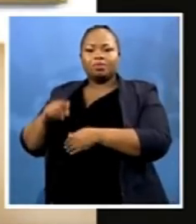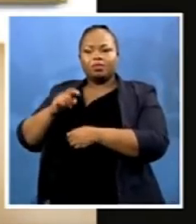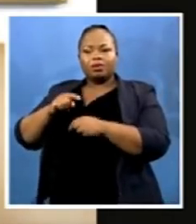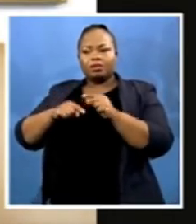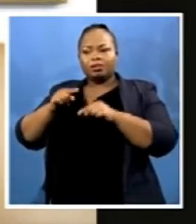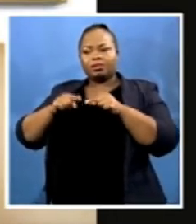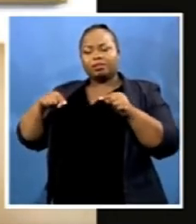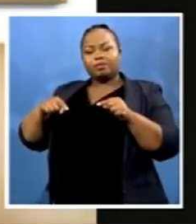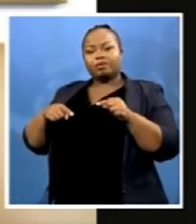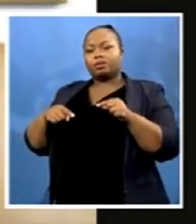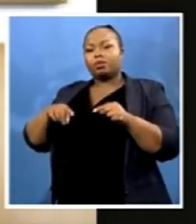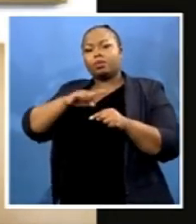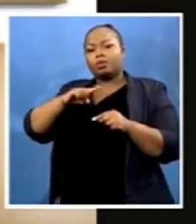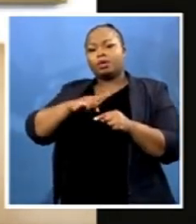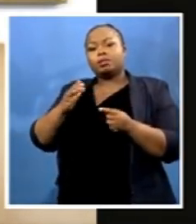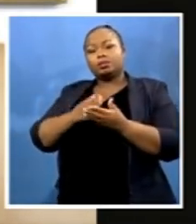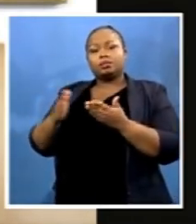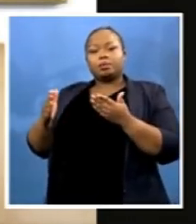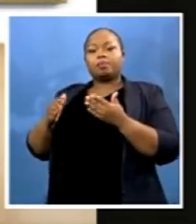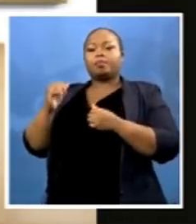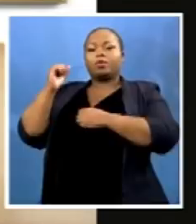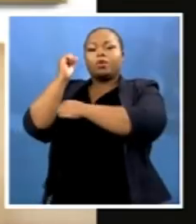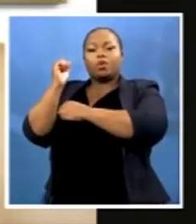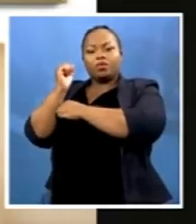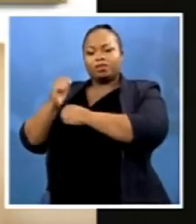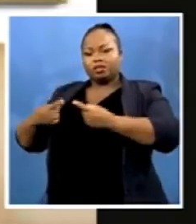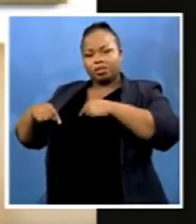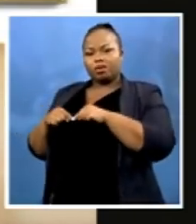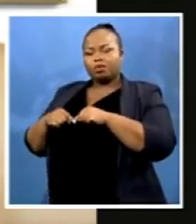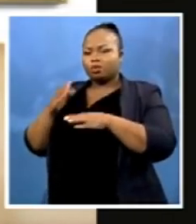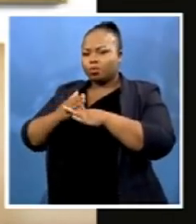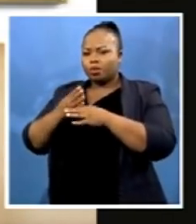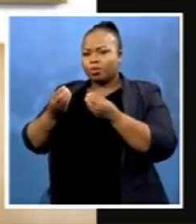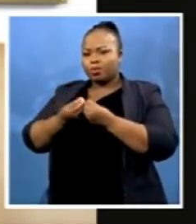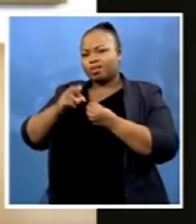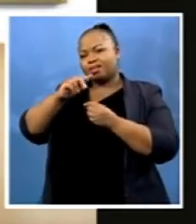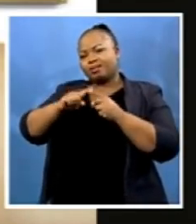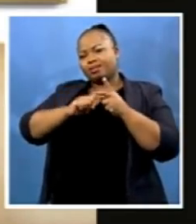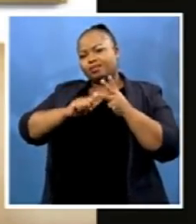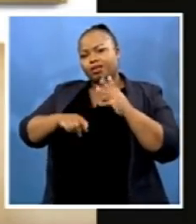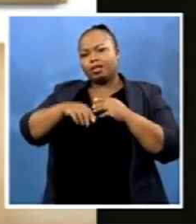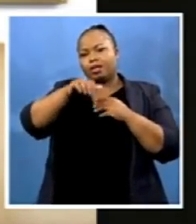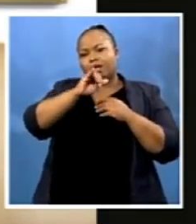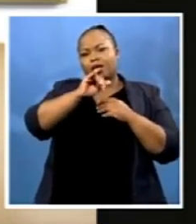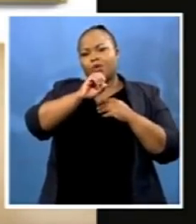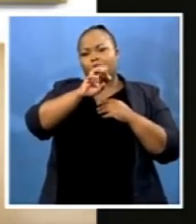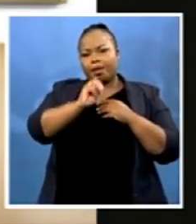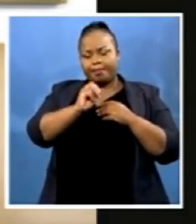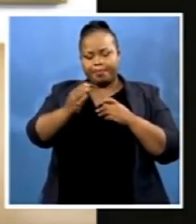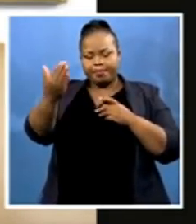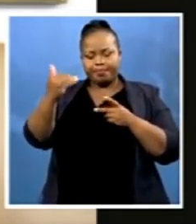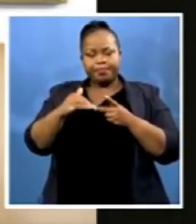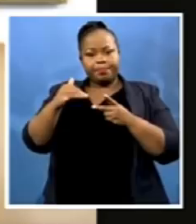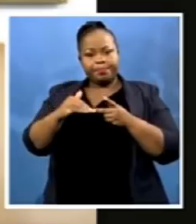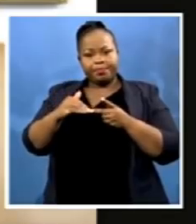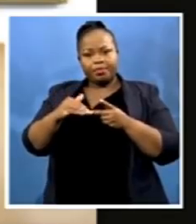closely with related agencies, including IOM, as well as the UNHCR,